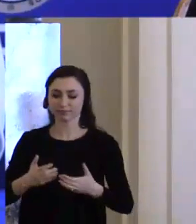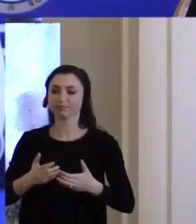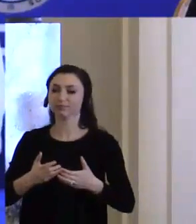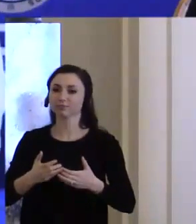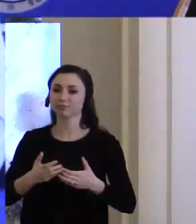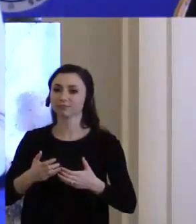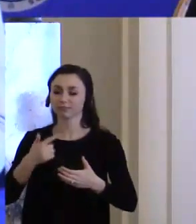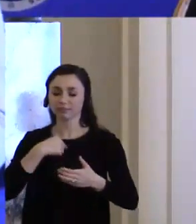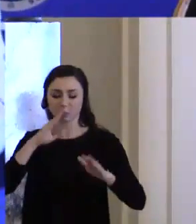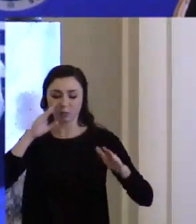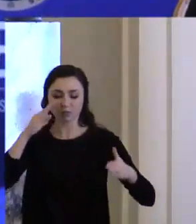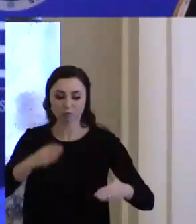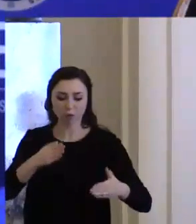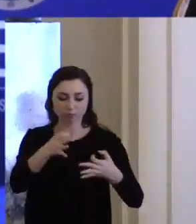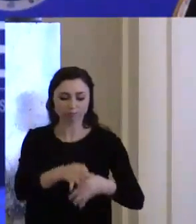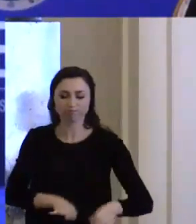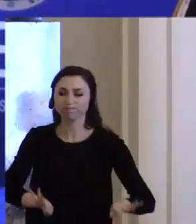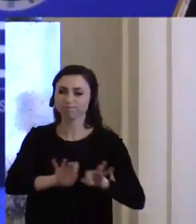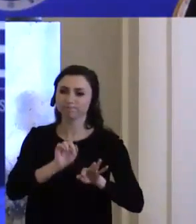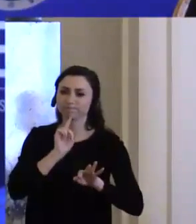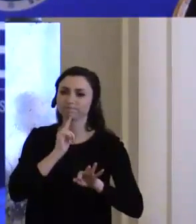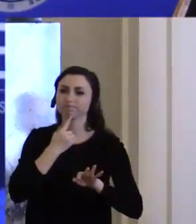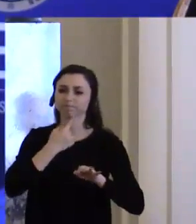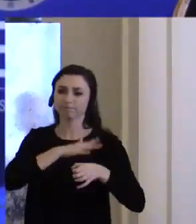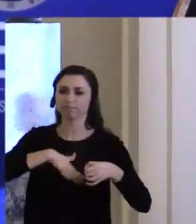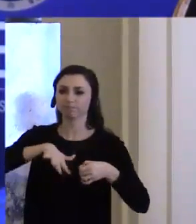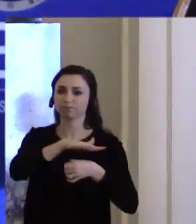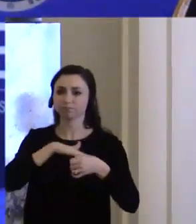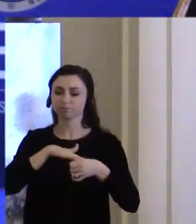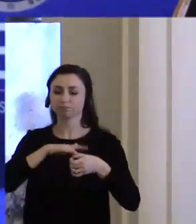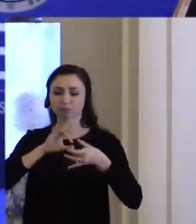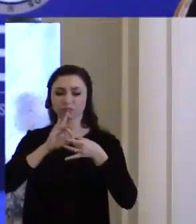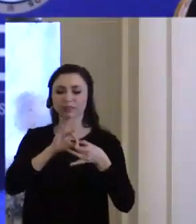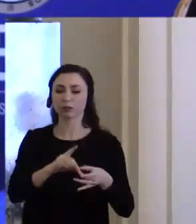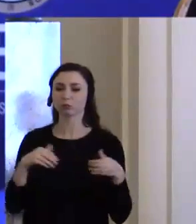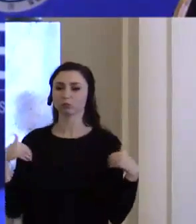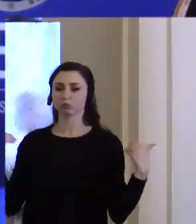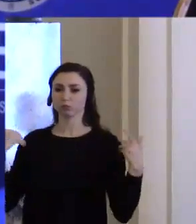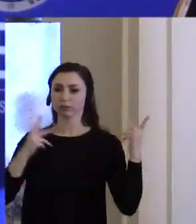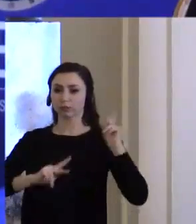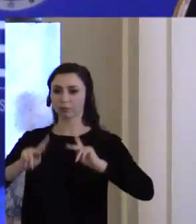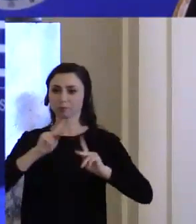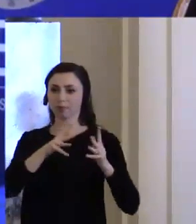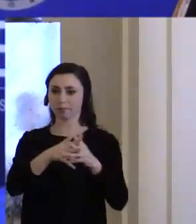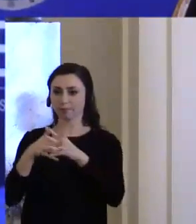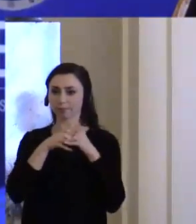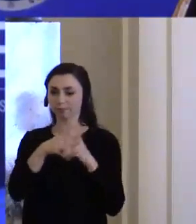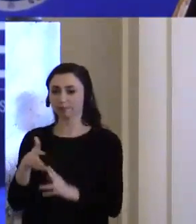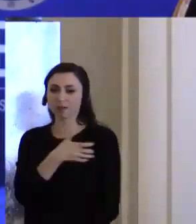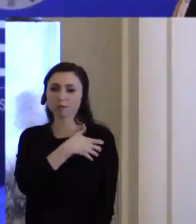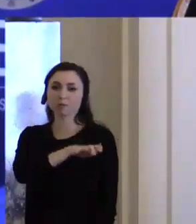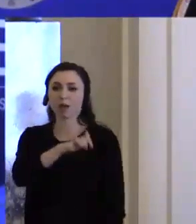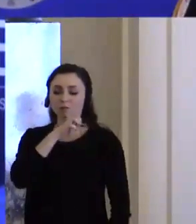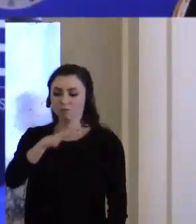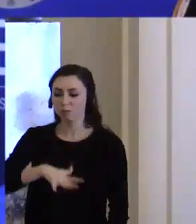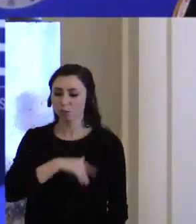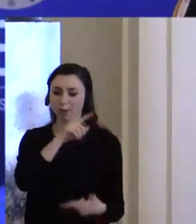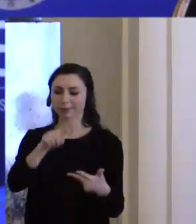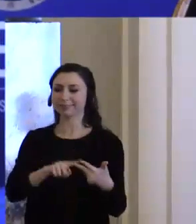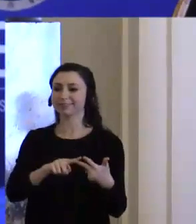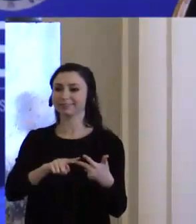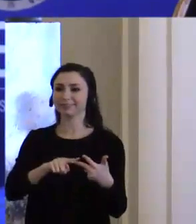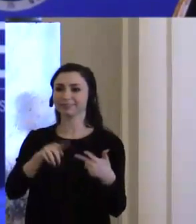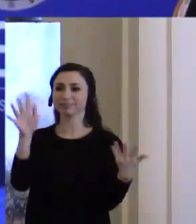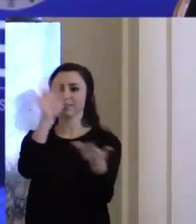those critical areas that attend to the youth of our Americas, empowerment of women, climate change